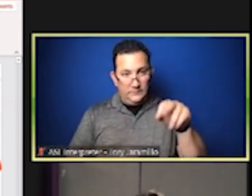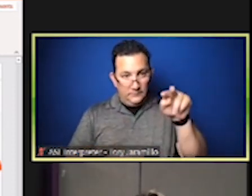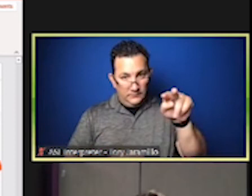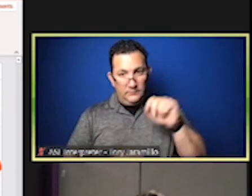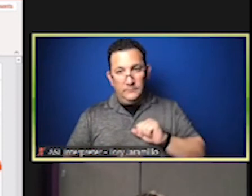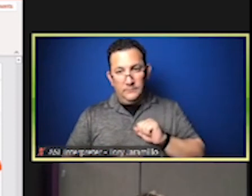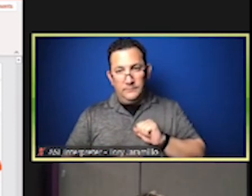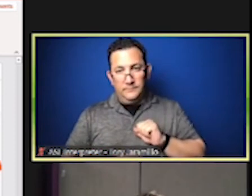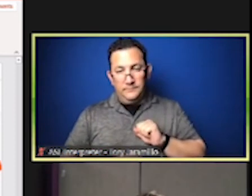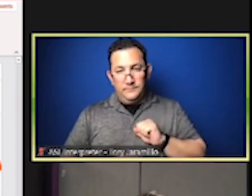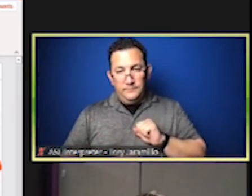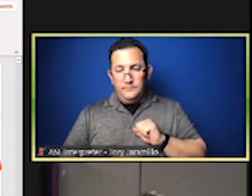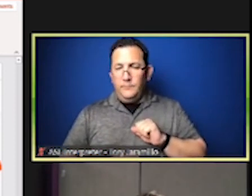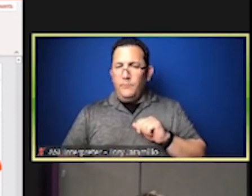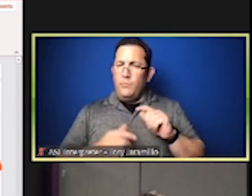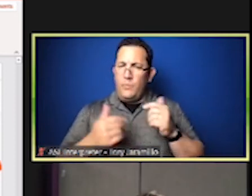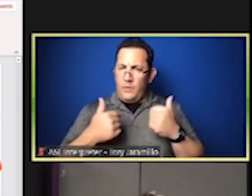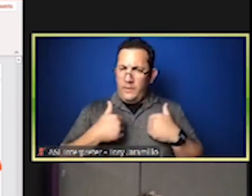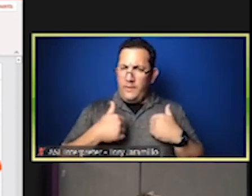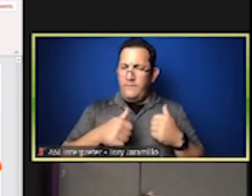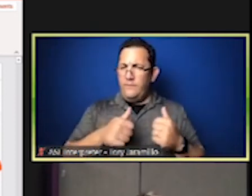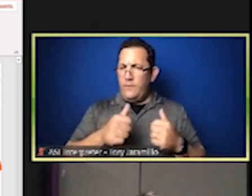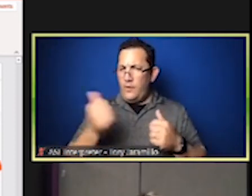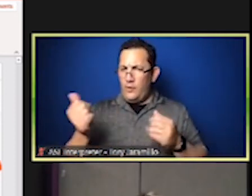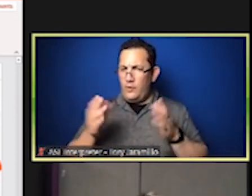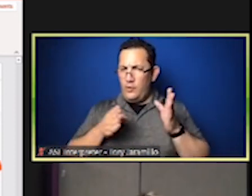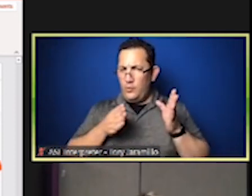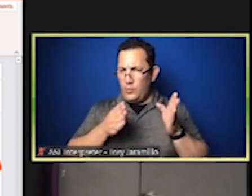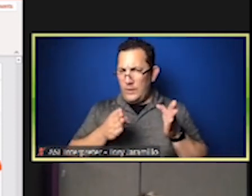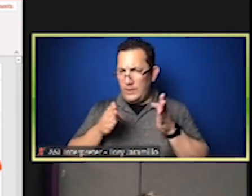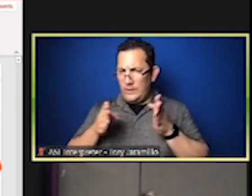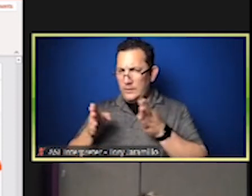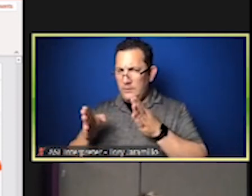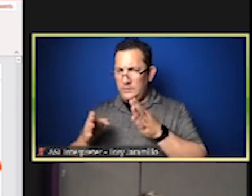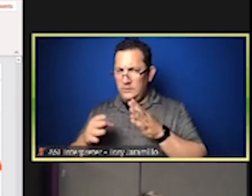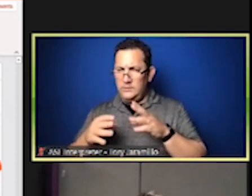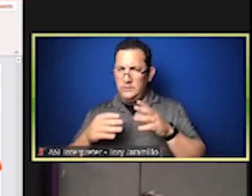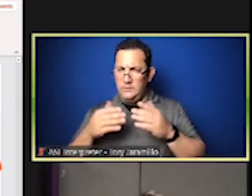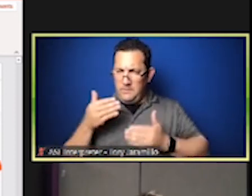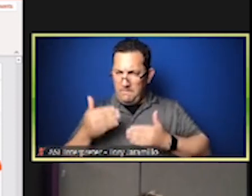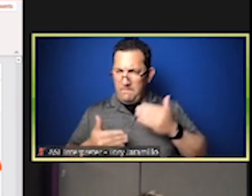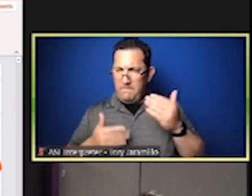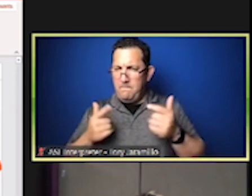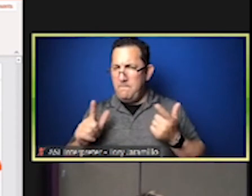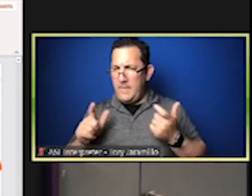So then there's other ways to pace yourself